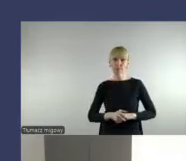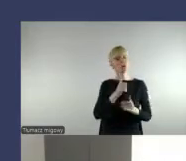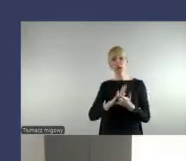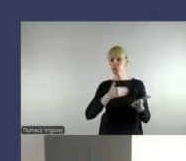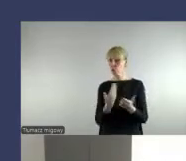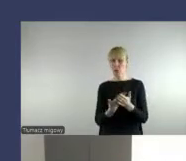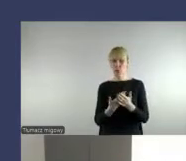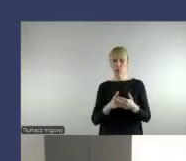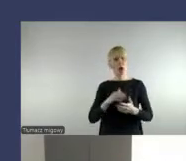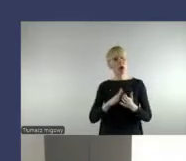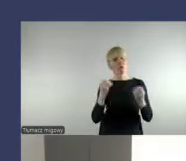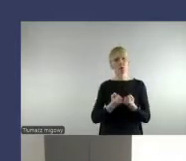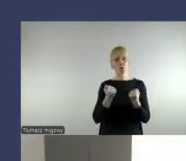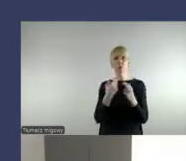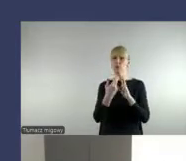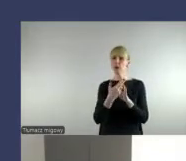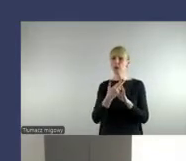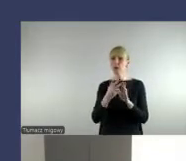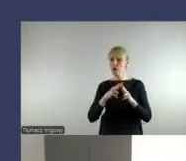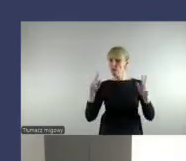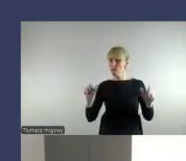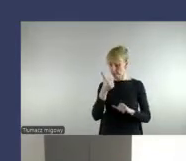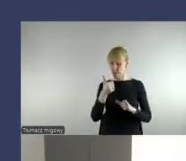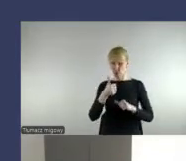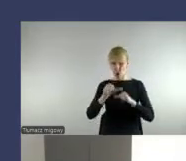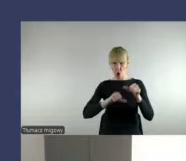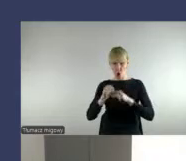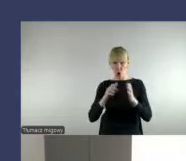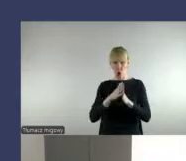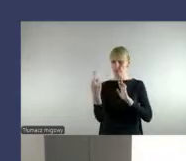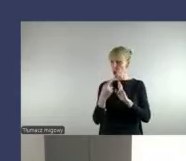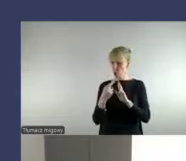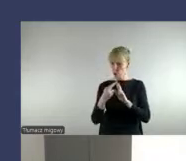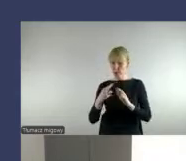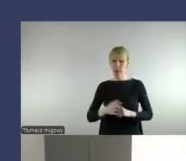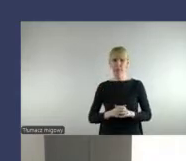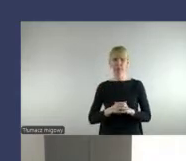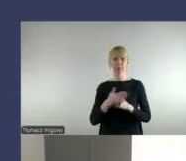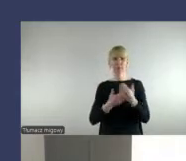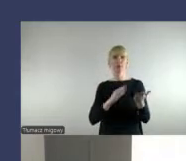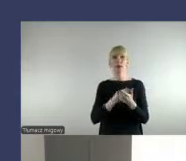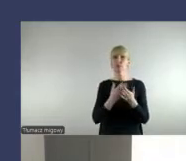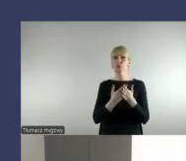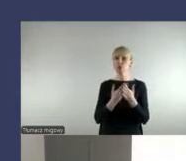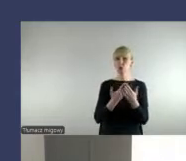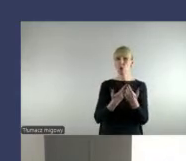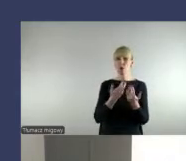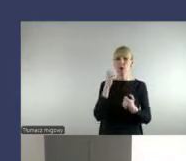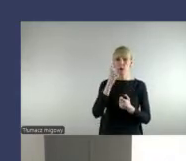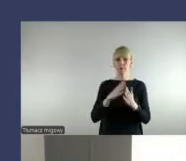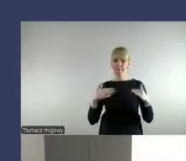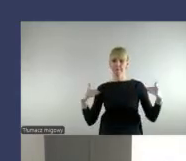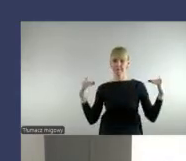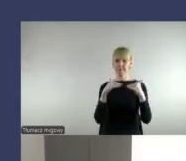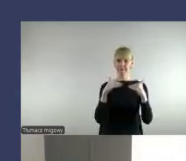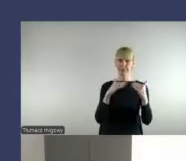A few examples, maybe. For example, in the first year of functioning of the agreement, we provided help.